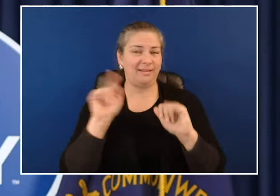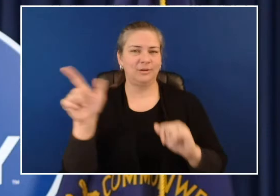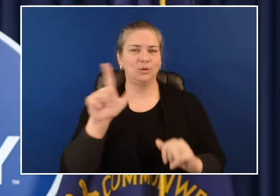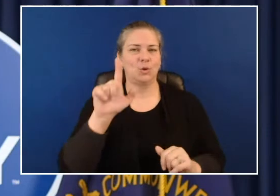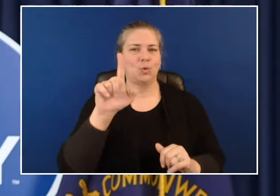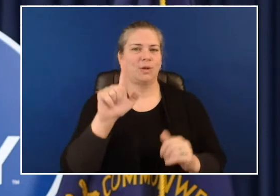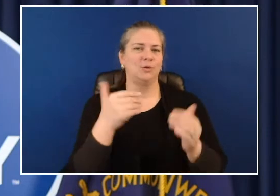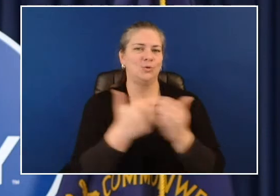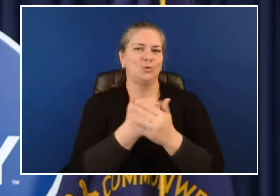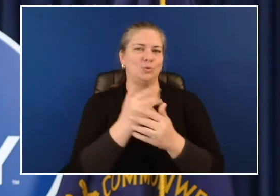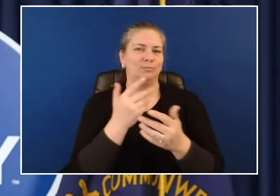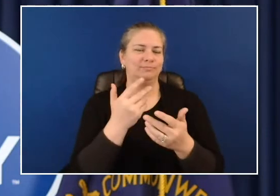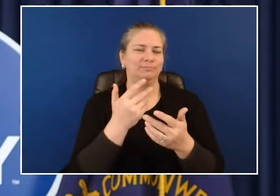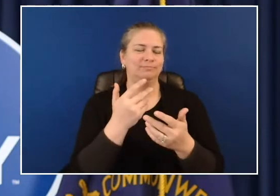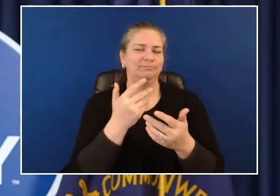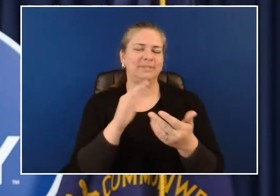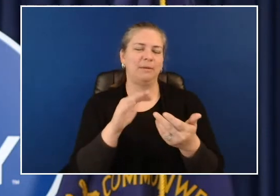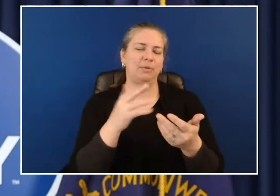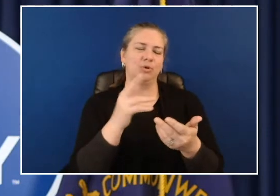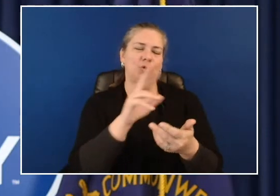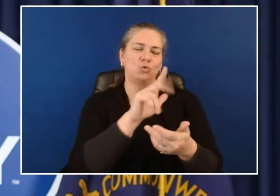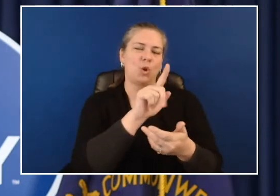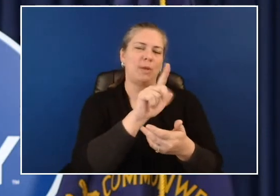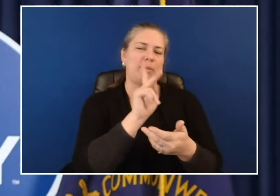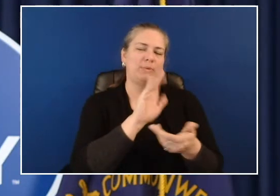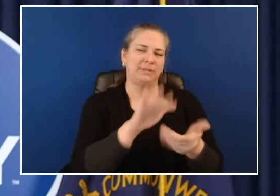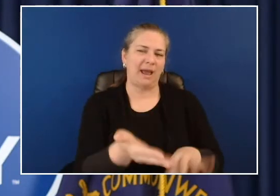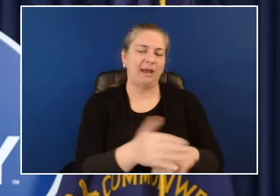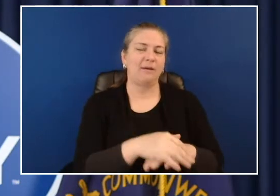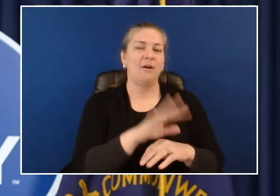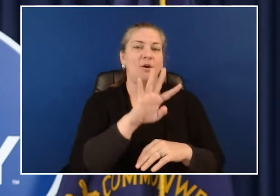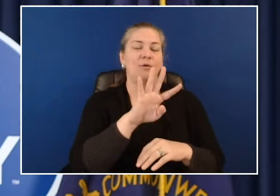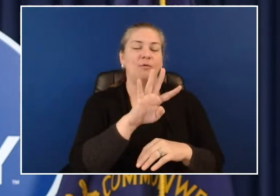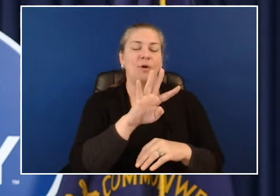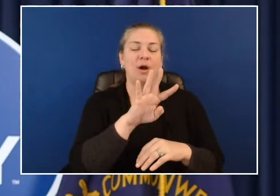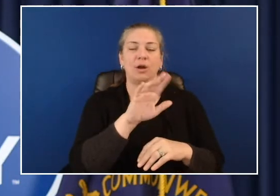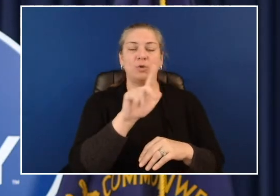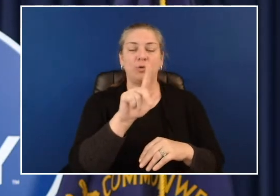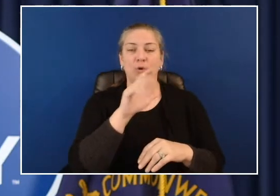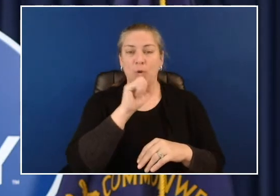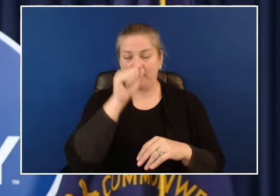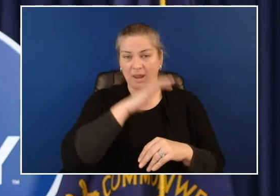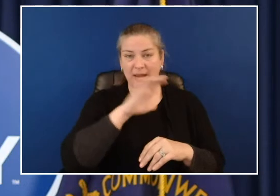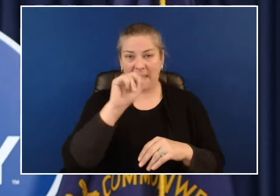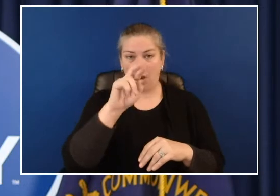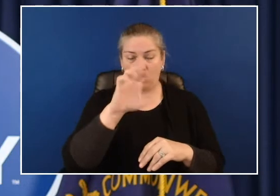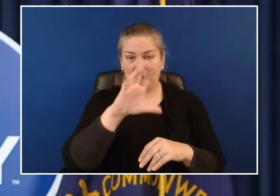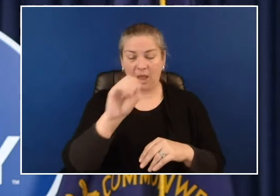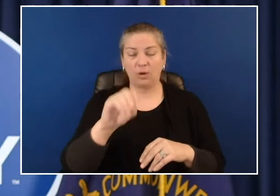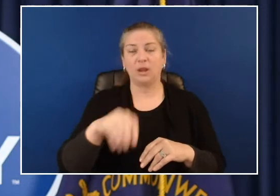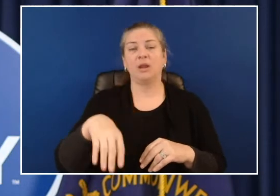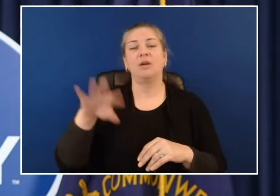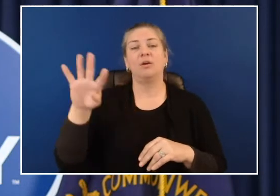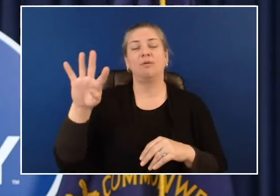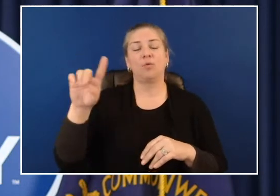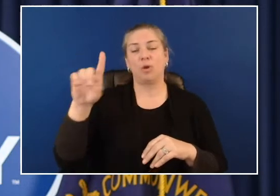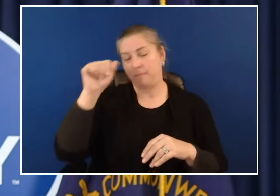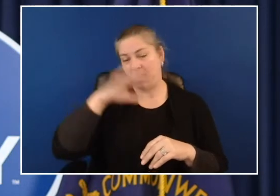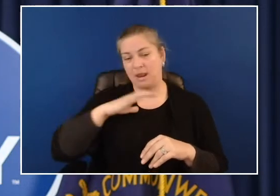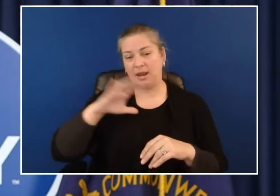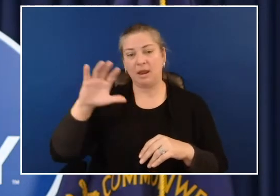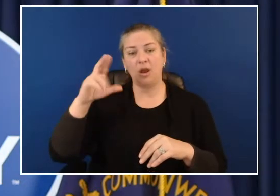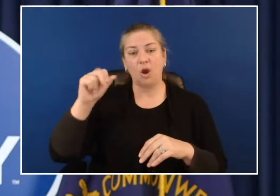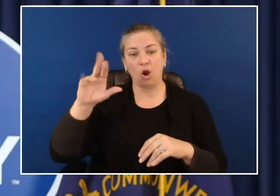deaths. They include a 43-year-old man in Carroll County, a 41-year-old man in Harlan County, and a 45-year-old man